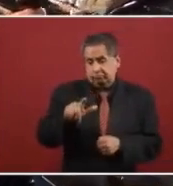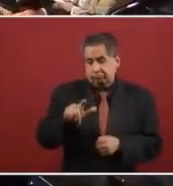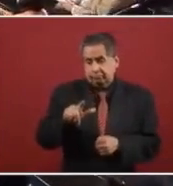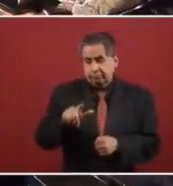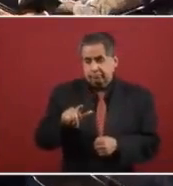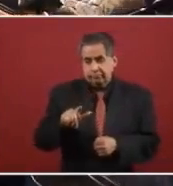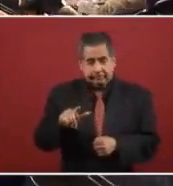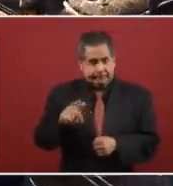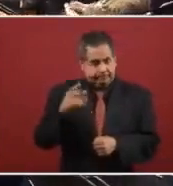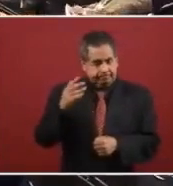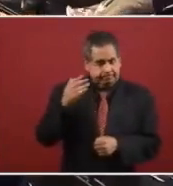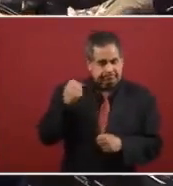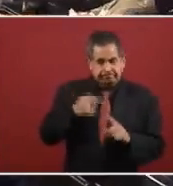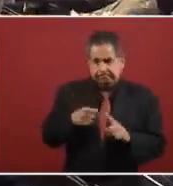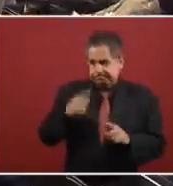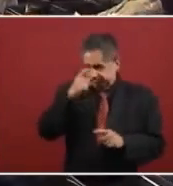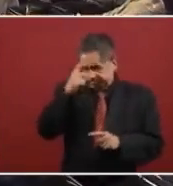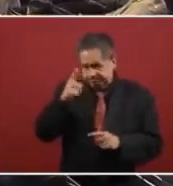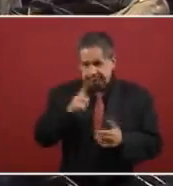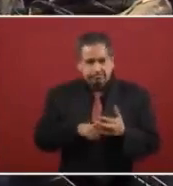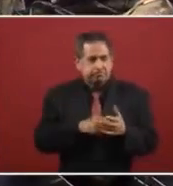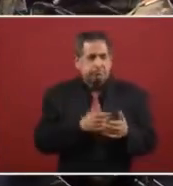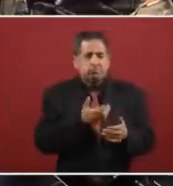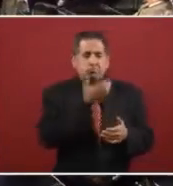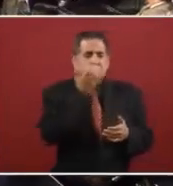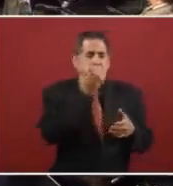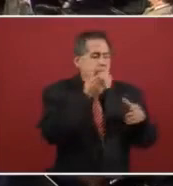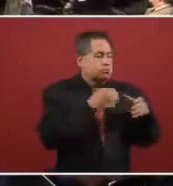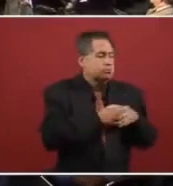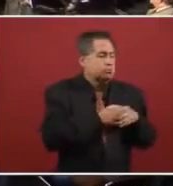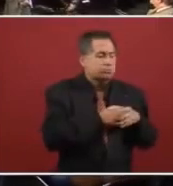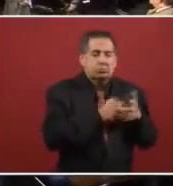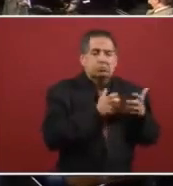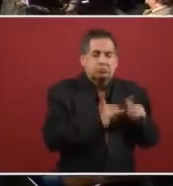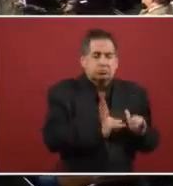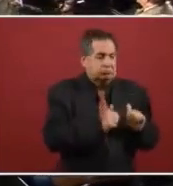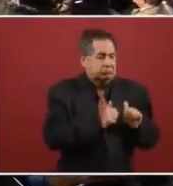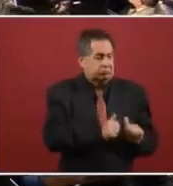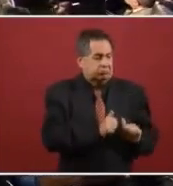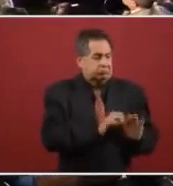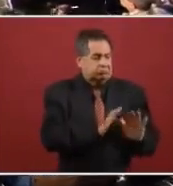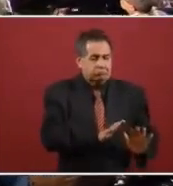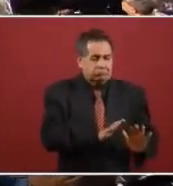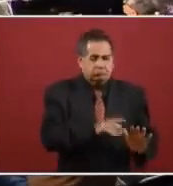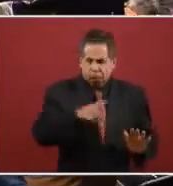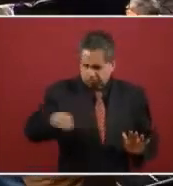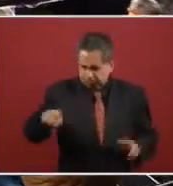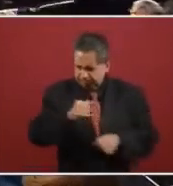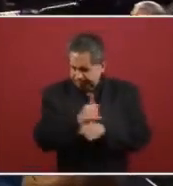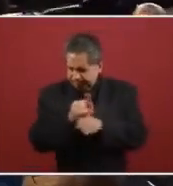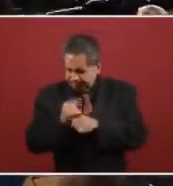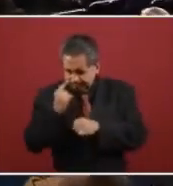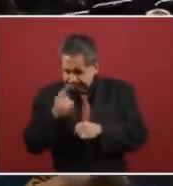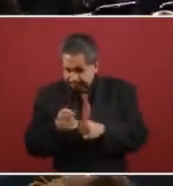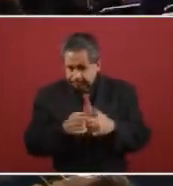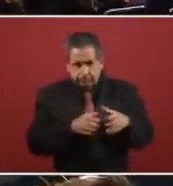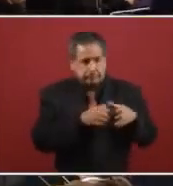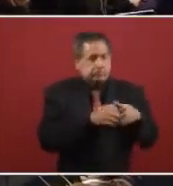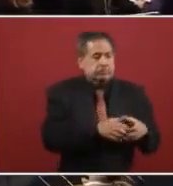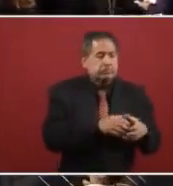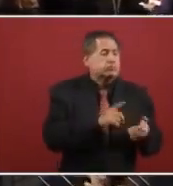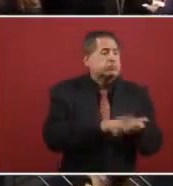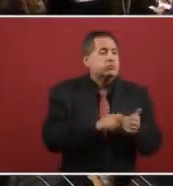en nuestros tiempos of our es el times conservadurismo. is conservatism. Haga un análisis de Do an cuáles son analysis las of it.